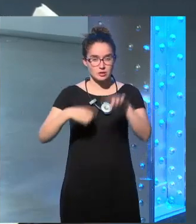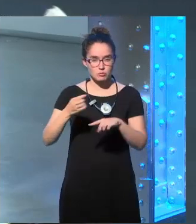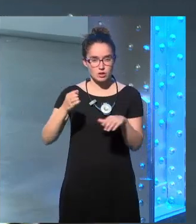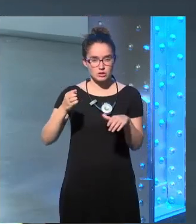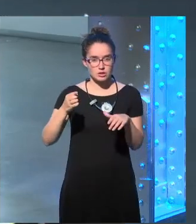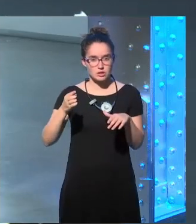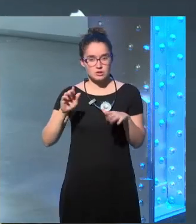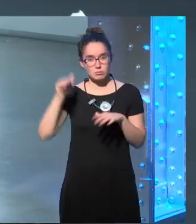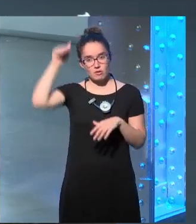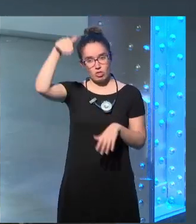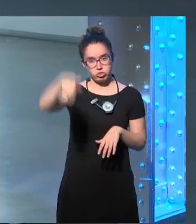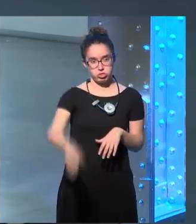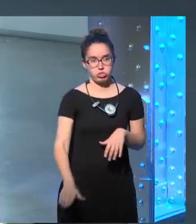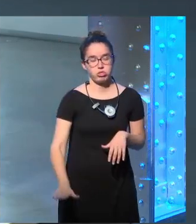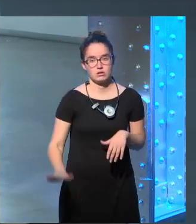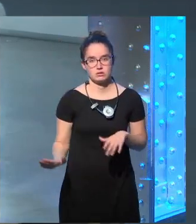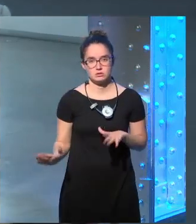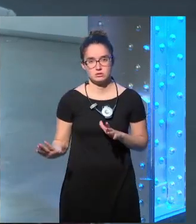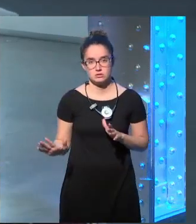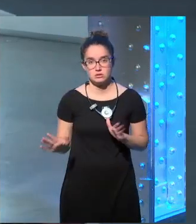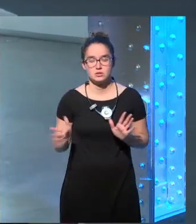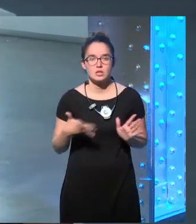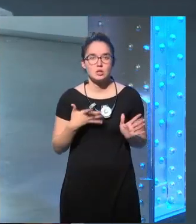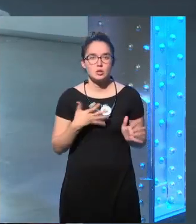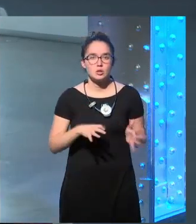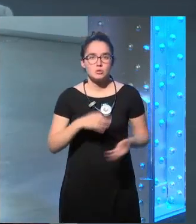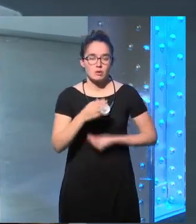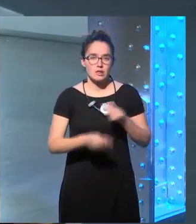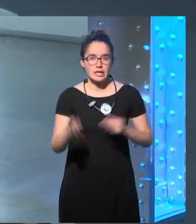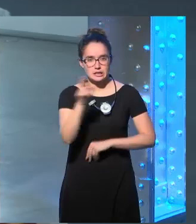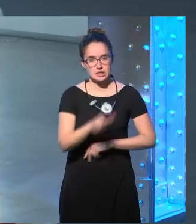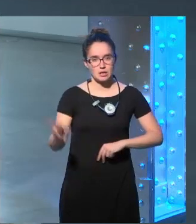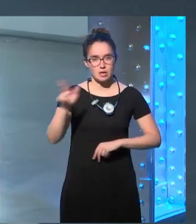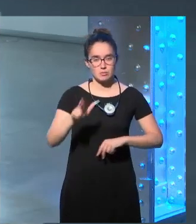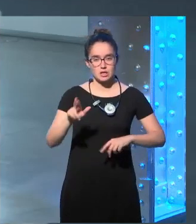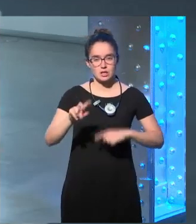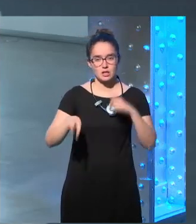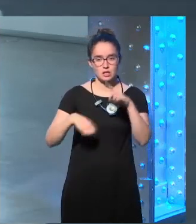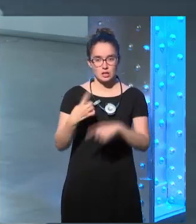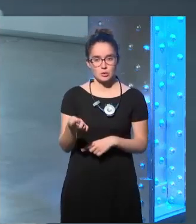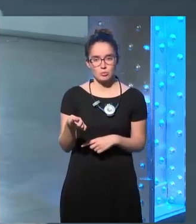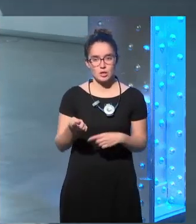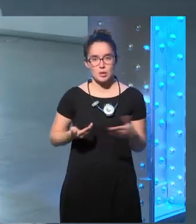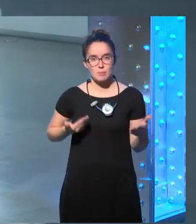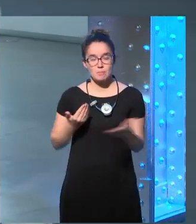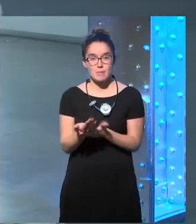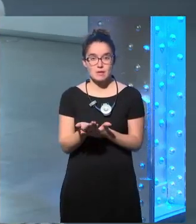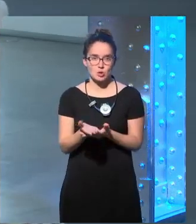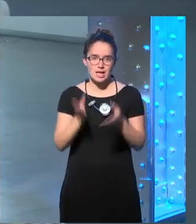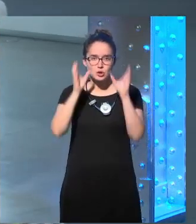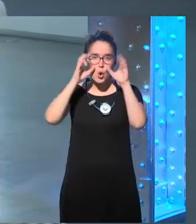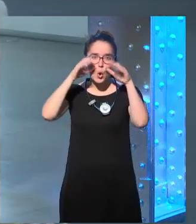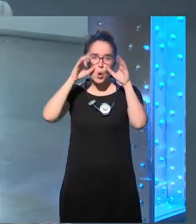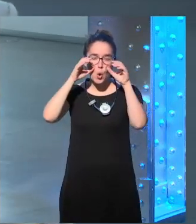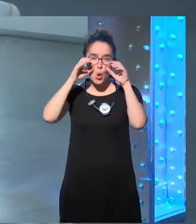And after that, there's disappointment, and I could go for cherry